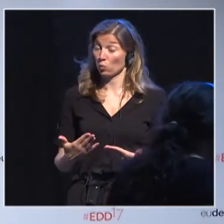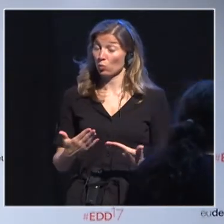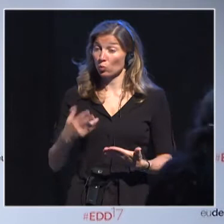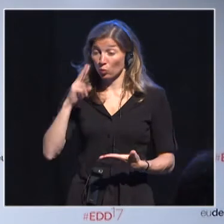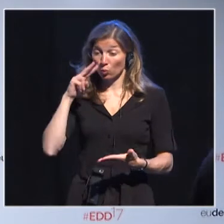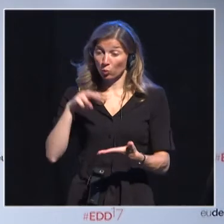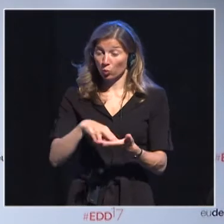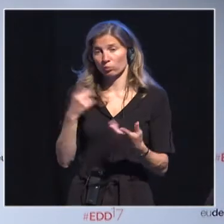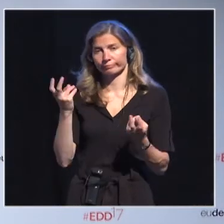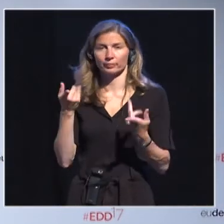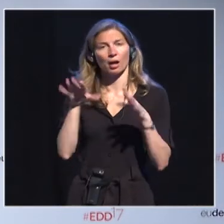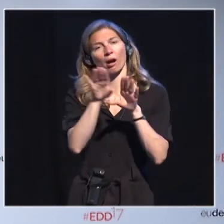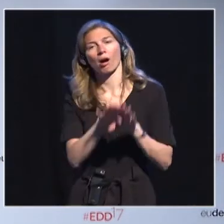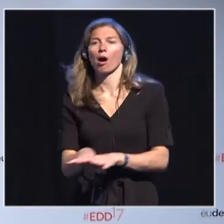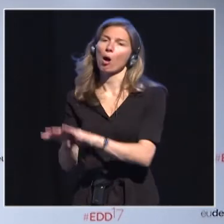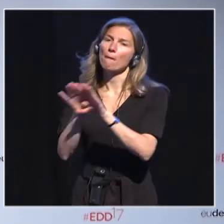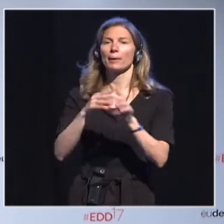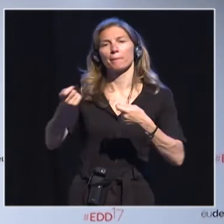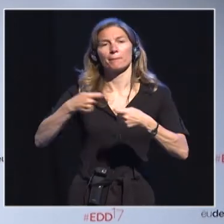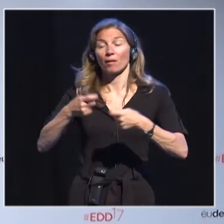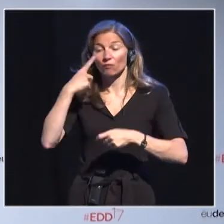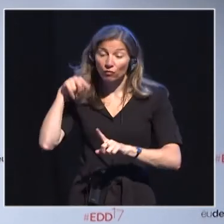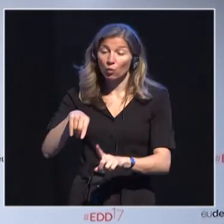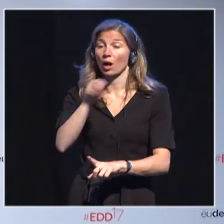these common markets for African continent.